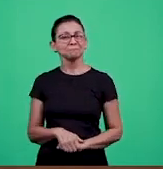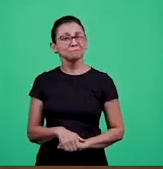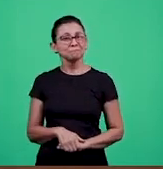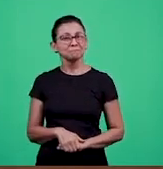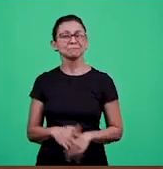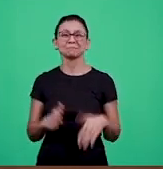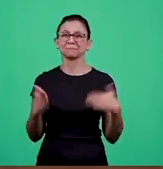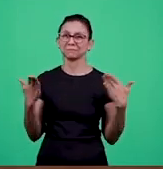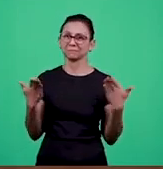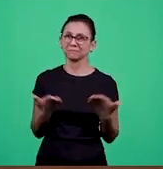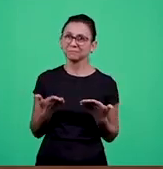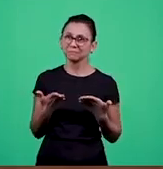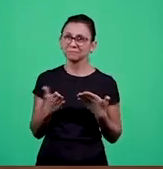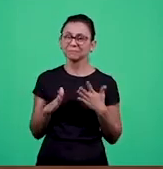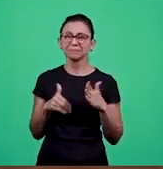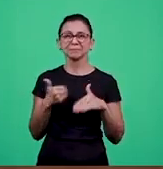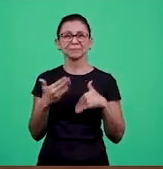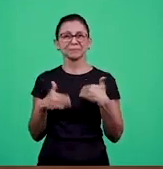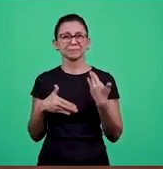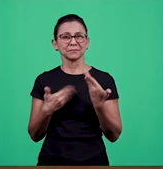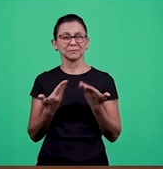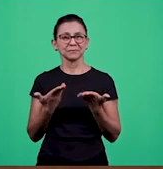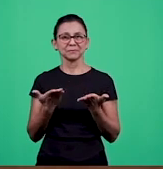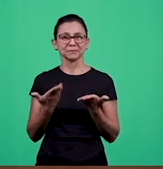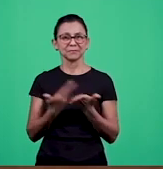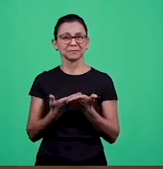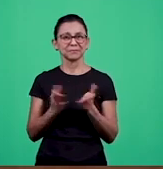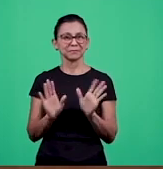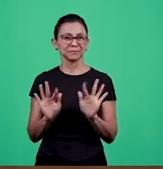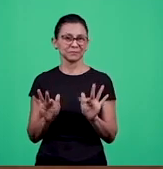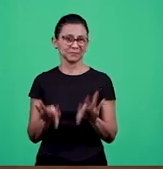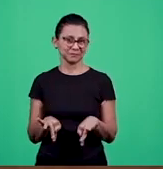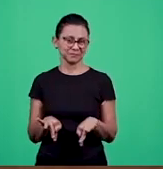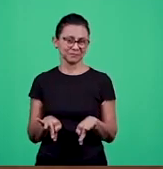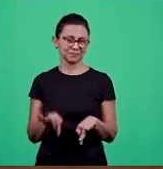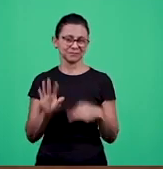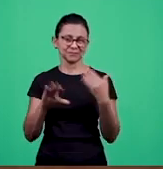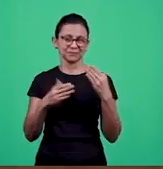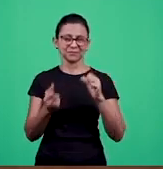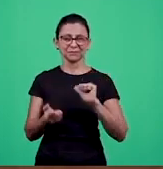now, with lots of joy, we're going to conclude our lesson